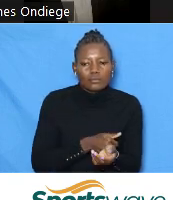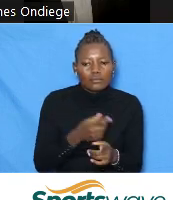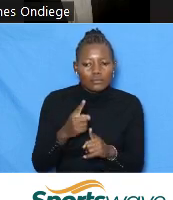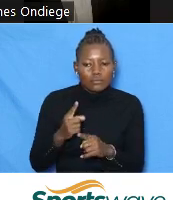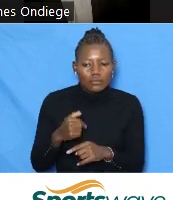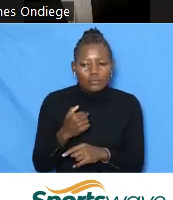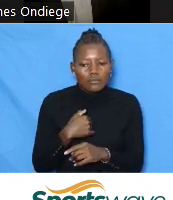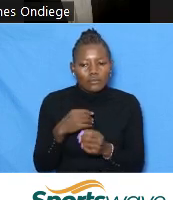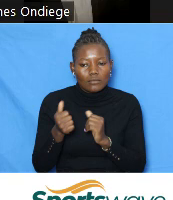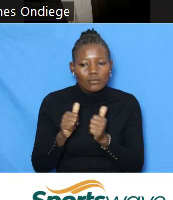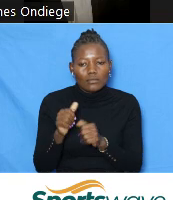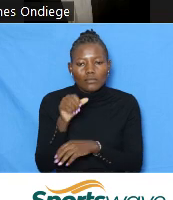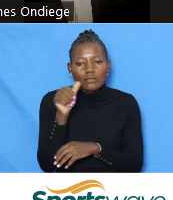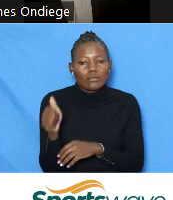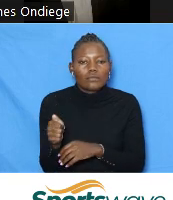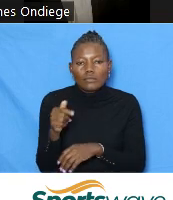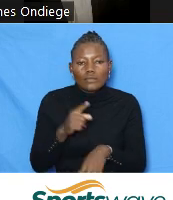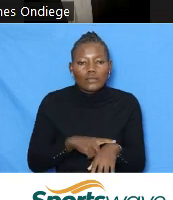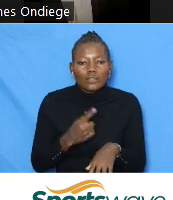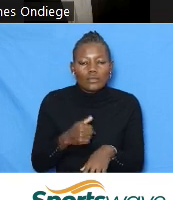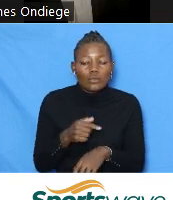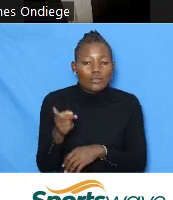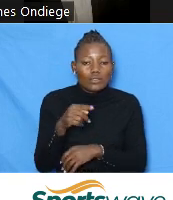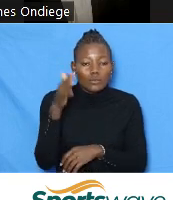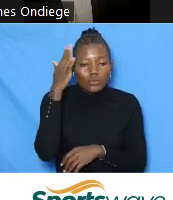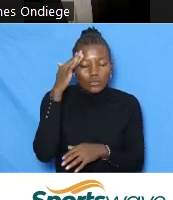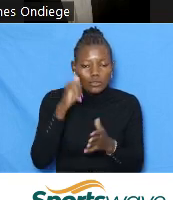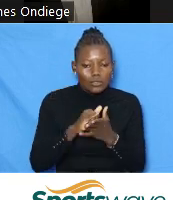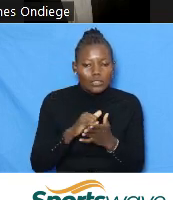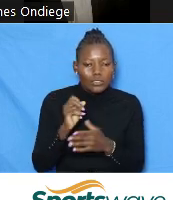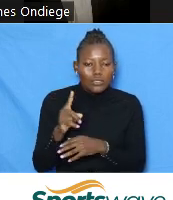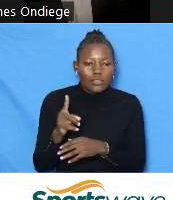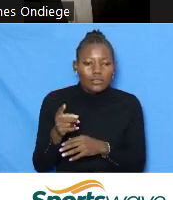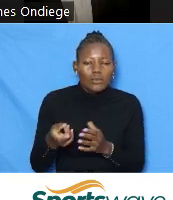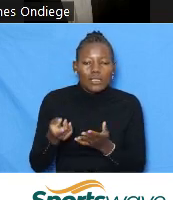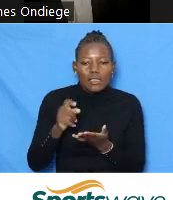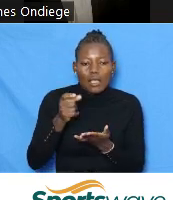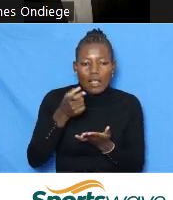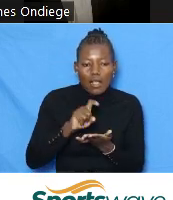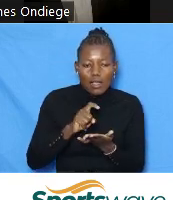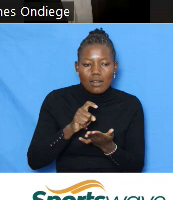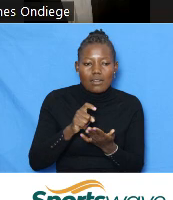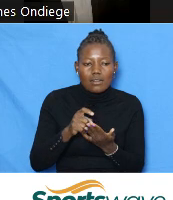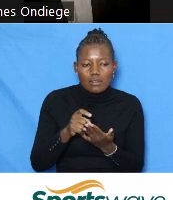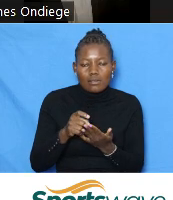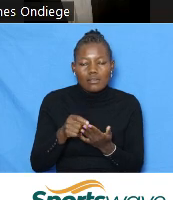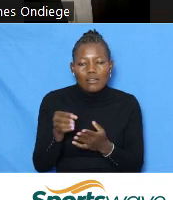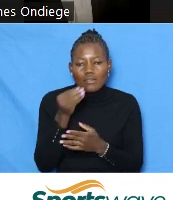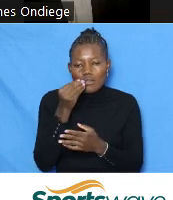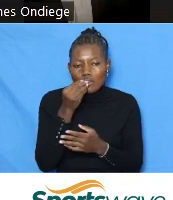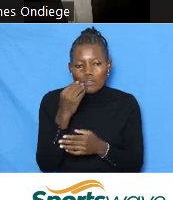sports that with time we have come to realize that they require supplementation. What the diet alone is not